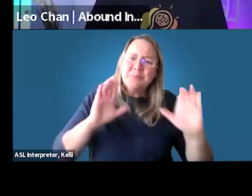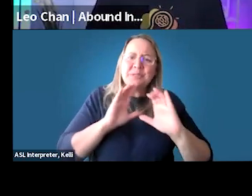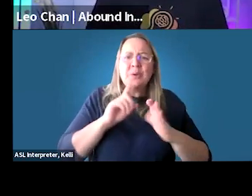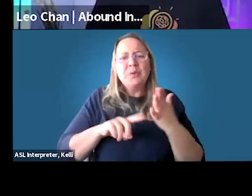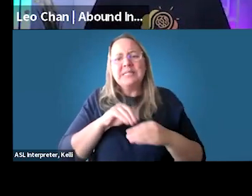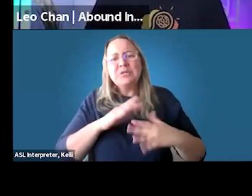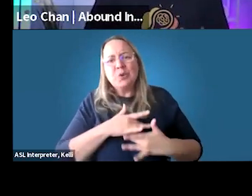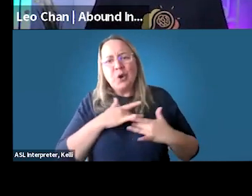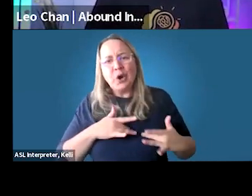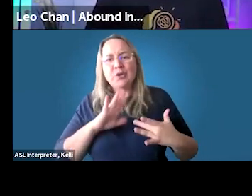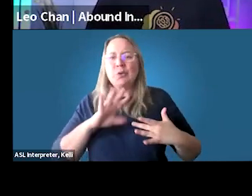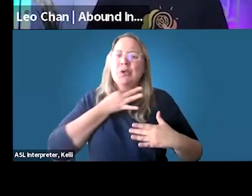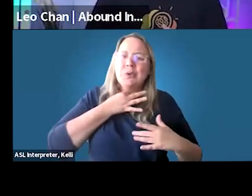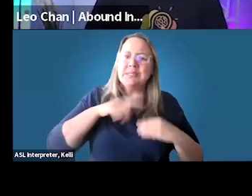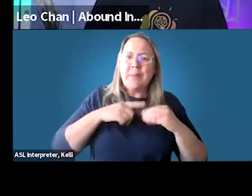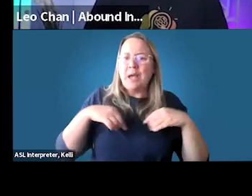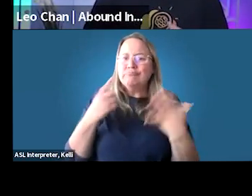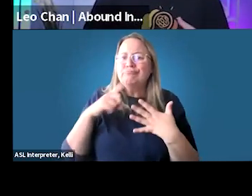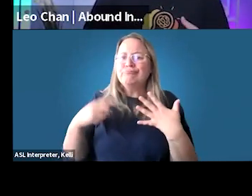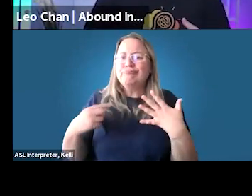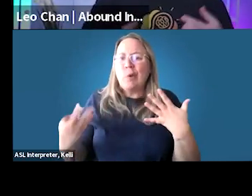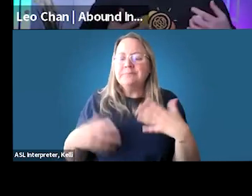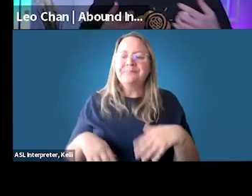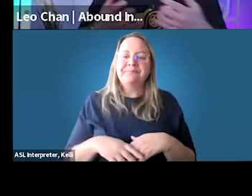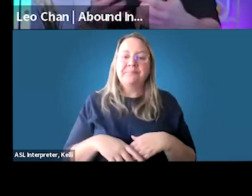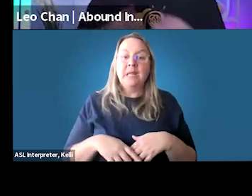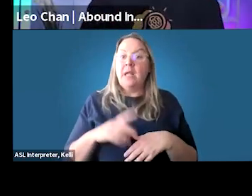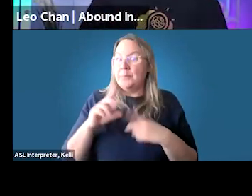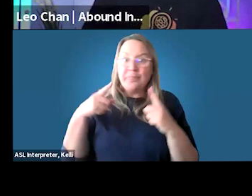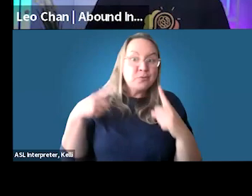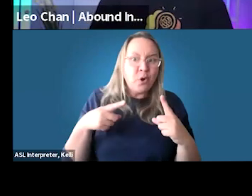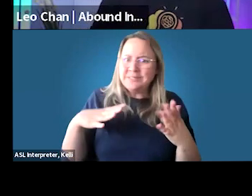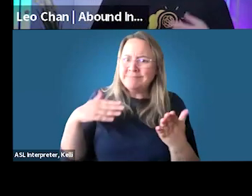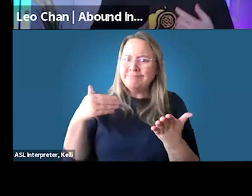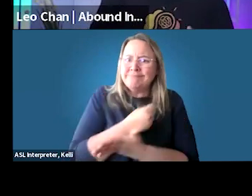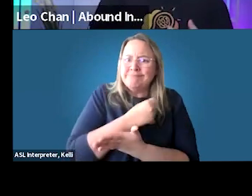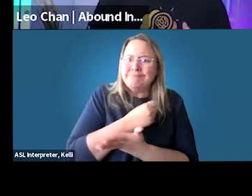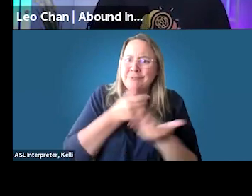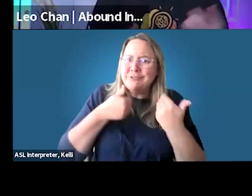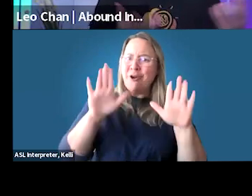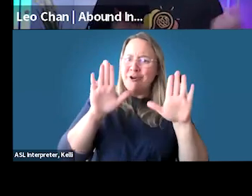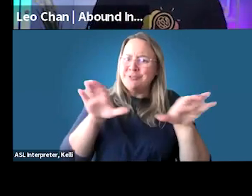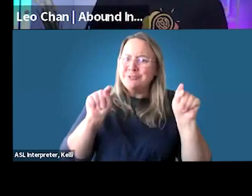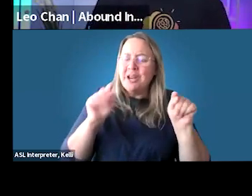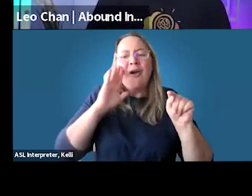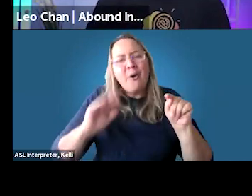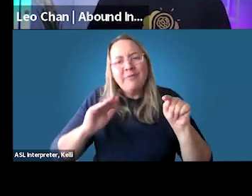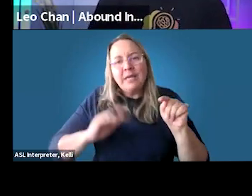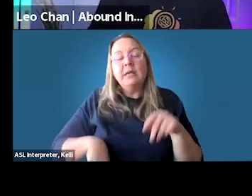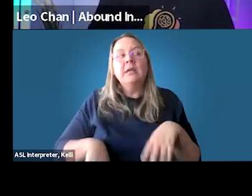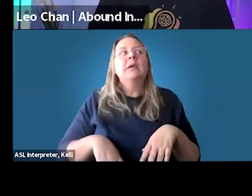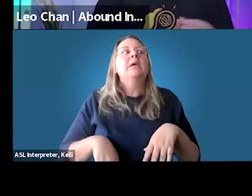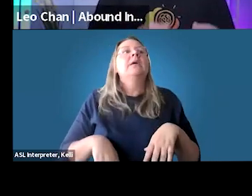heart that you're curious about, and then the goal is to go do it, right? And I hope that you'll find like what Steve